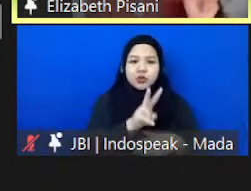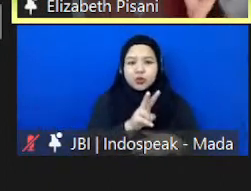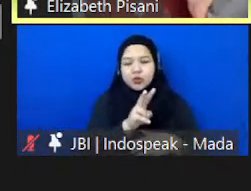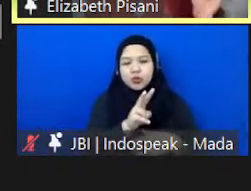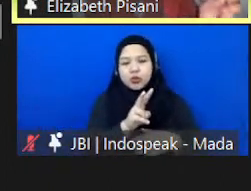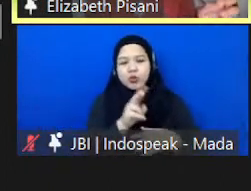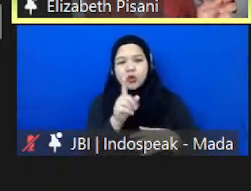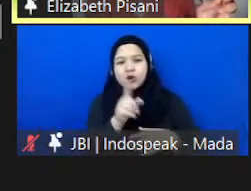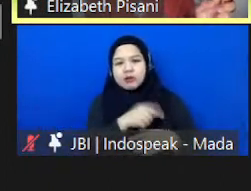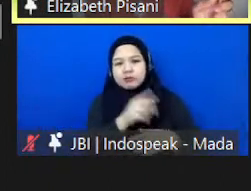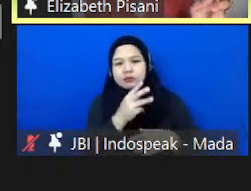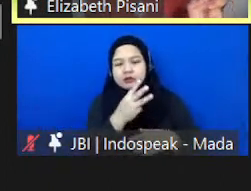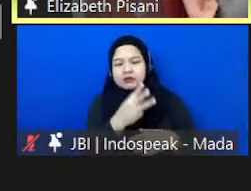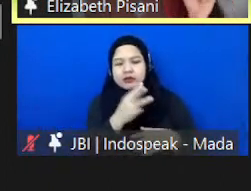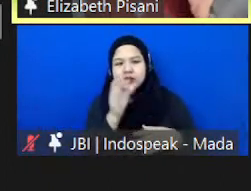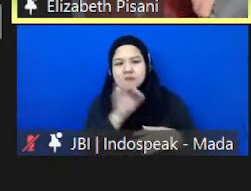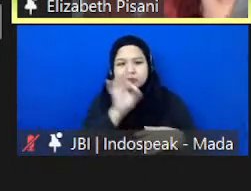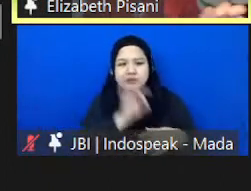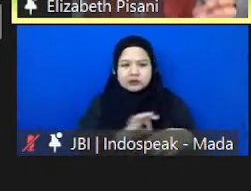how can you make